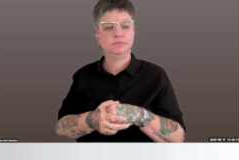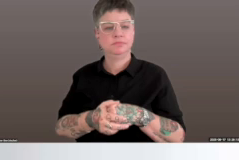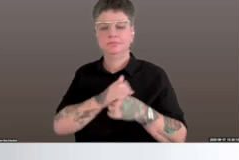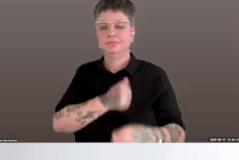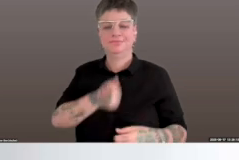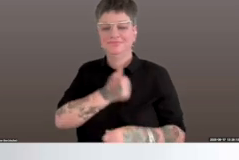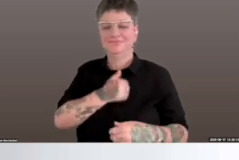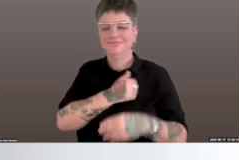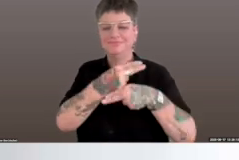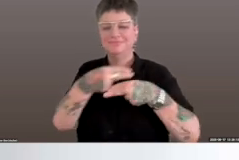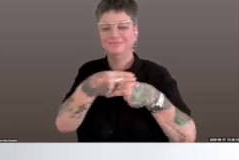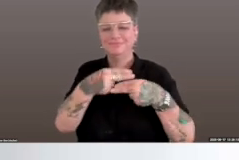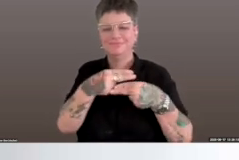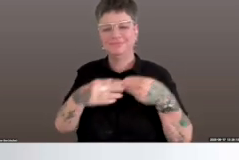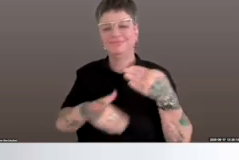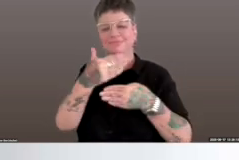Apologies, next slide, please.